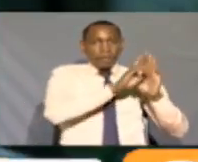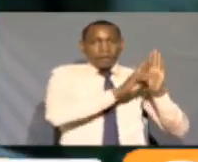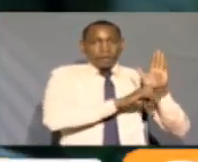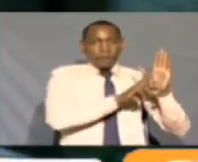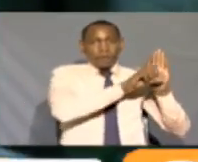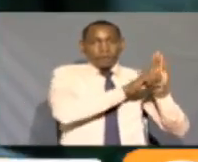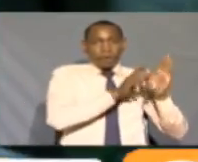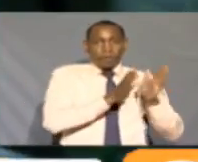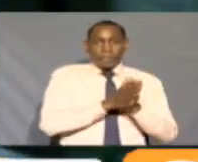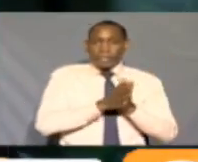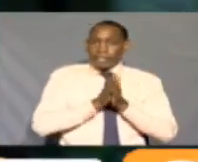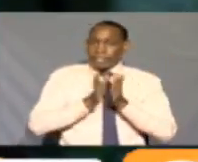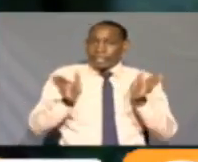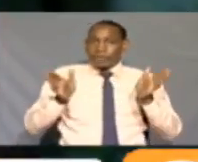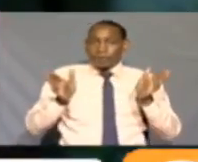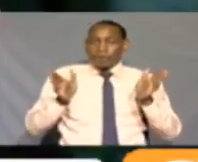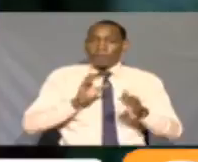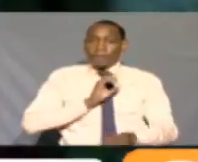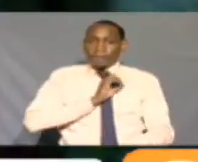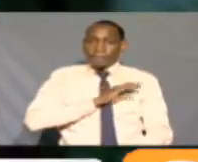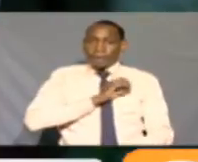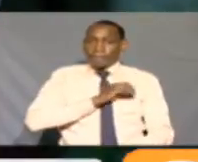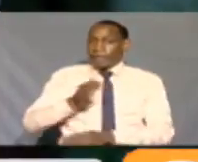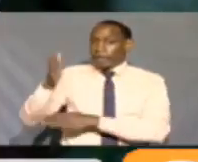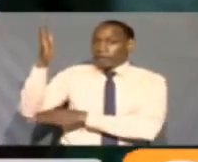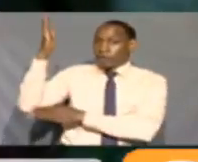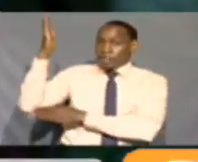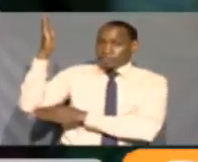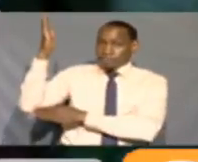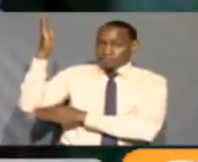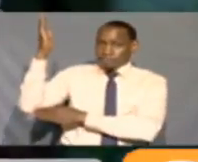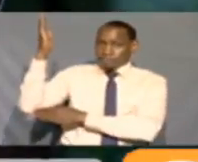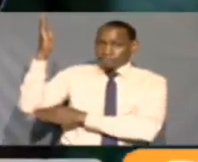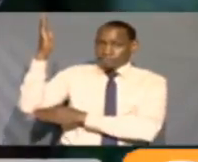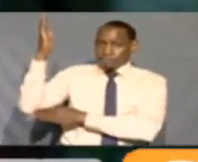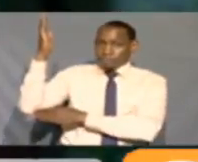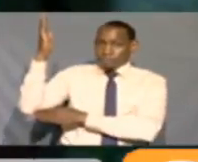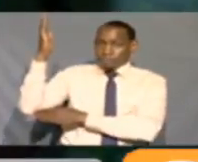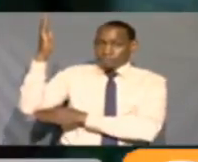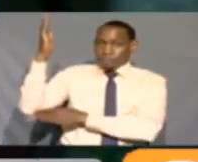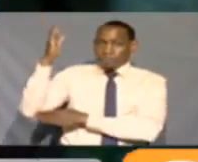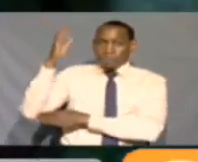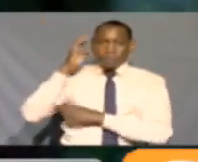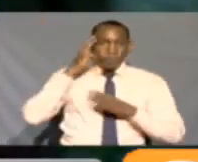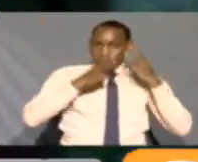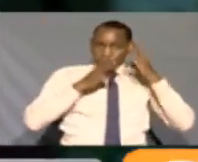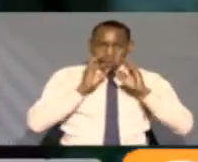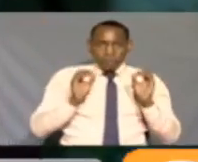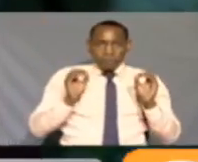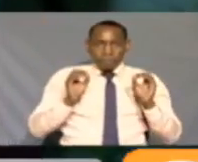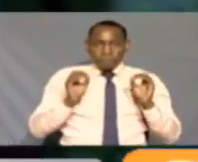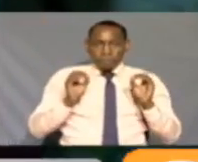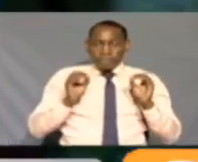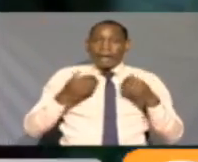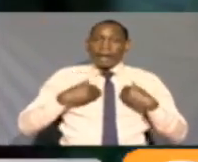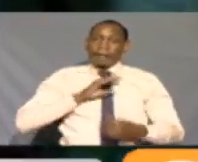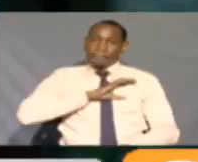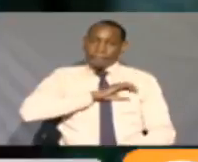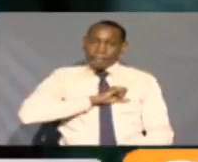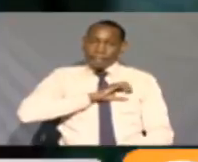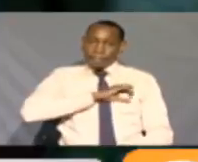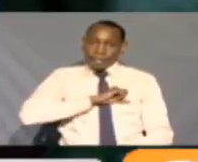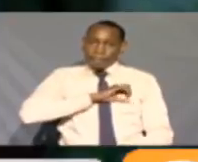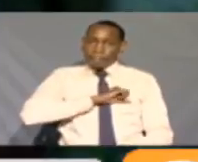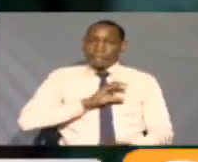law, and above all, the fear of God. Do not despair. Hang on. This